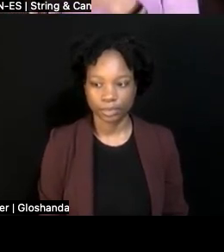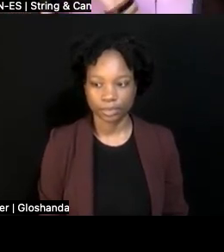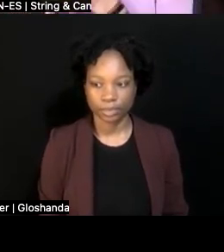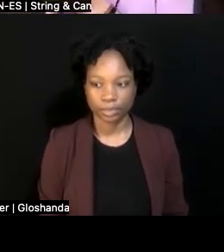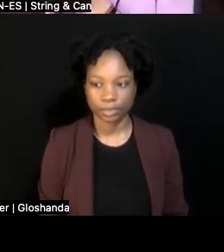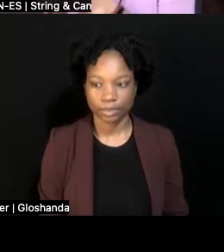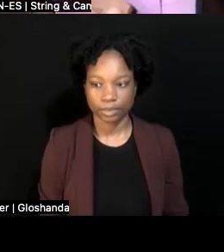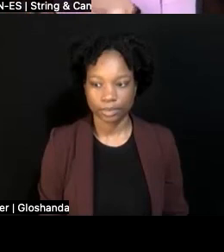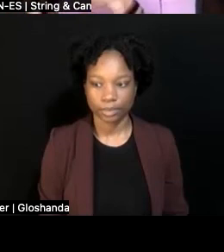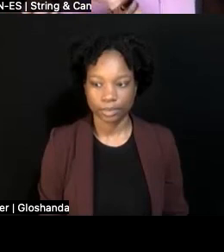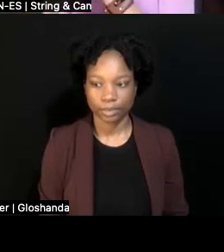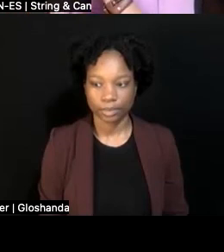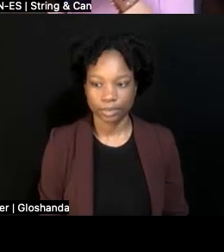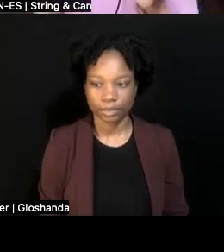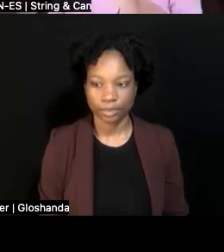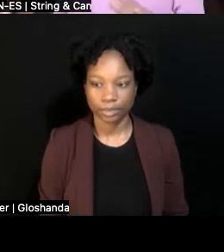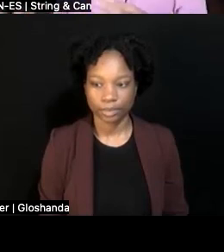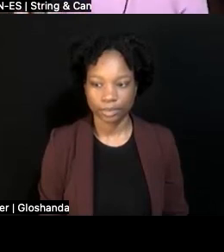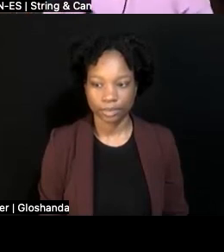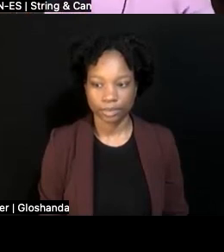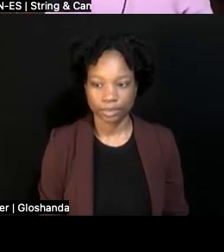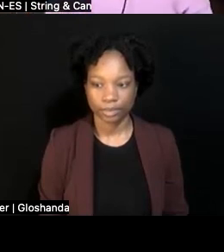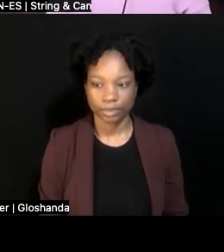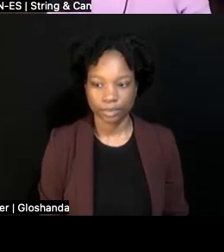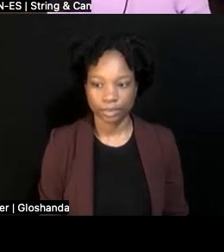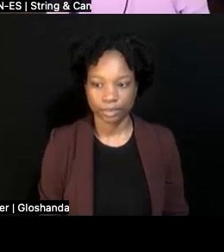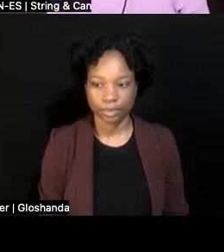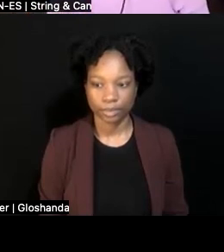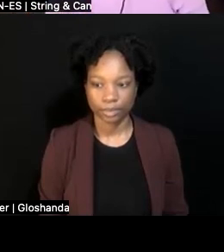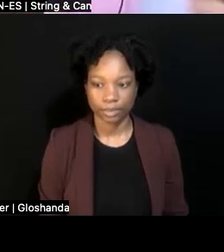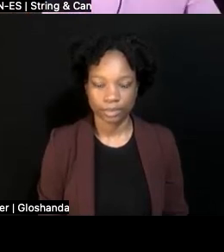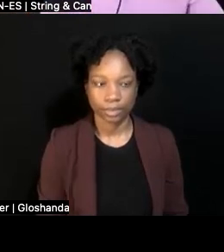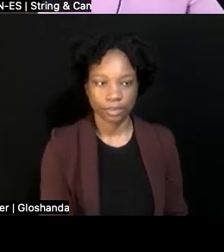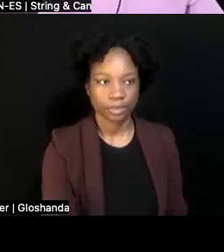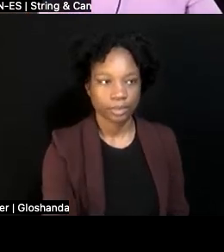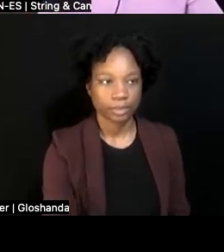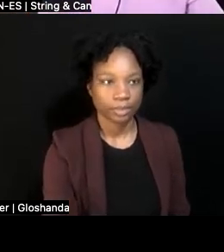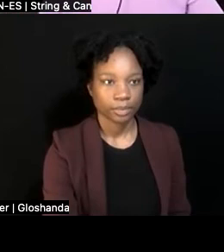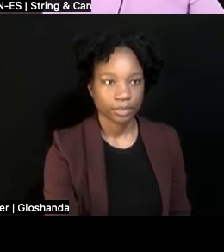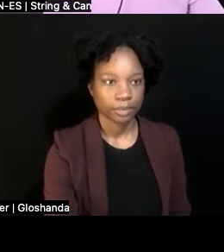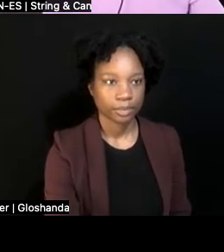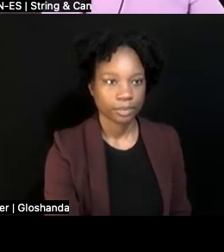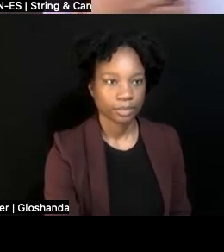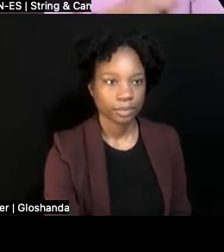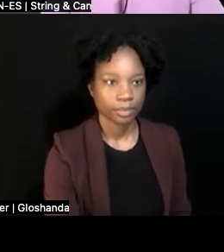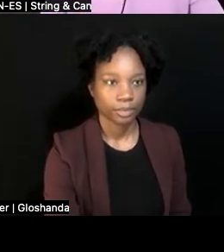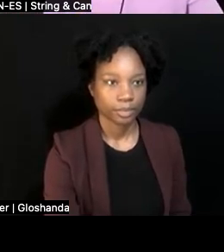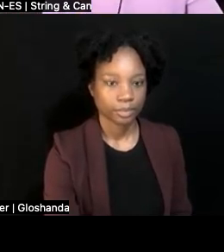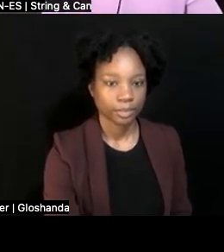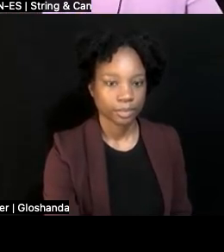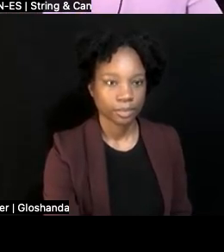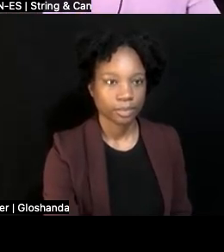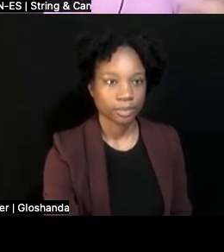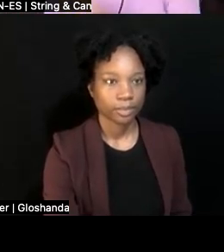perspective, Indigenous people who have vast amounts of knowledge and a vast understanding of the